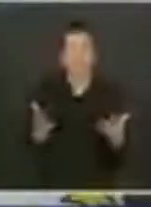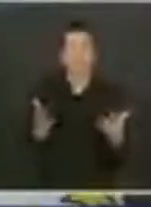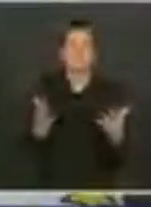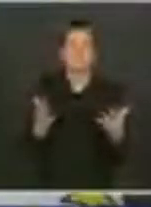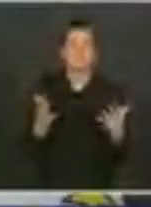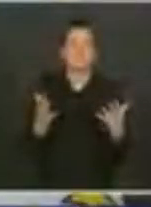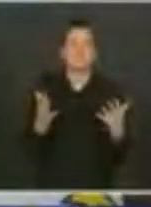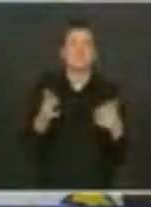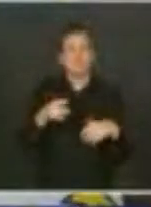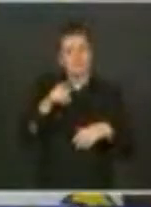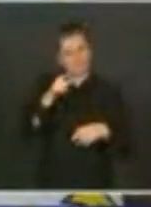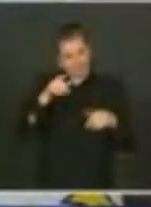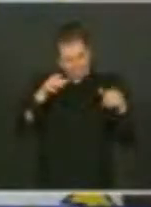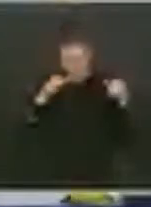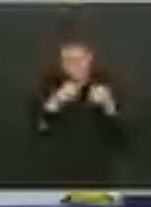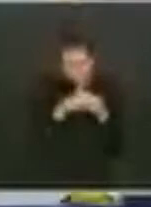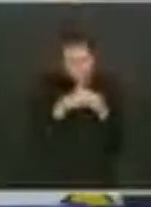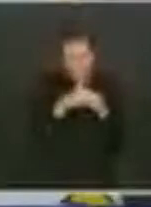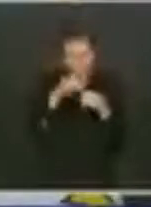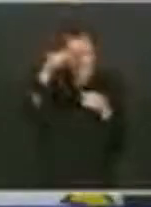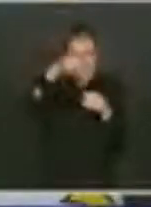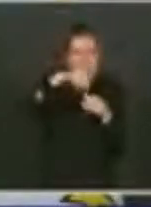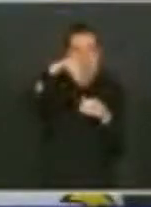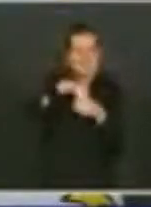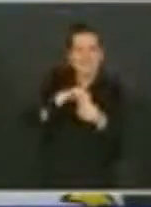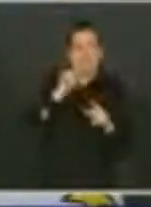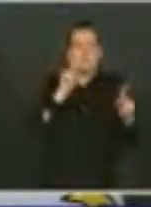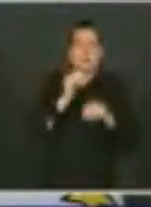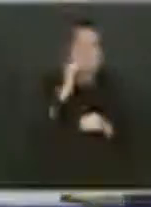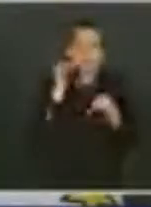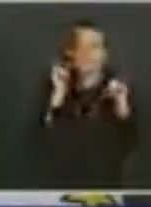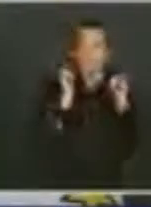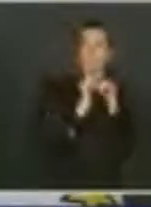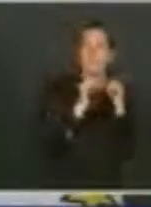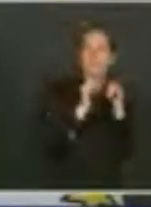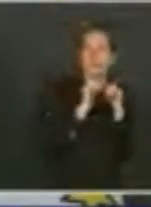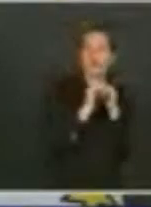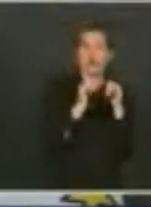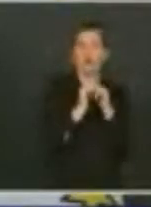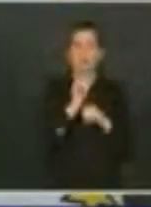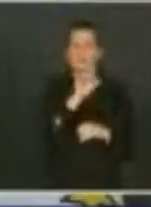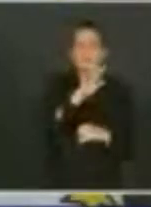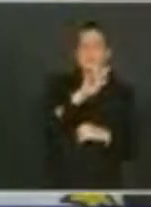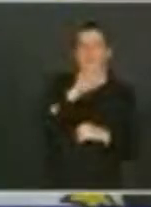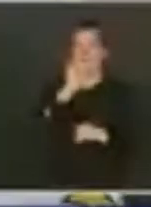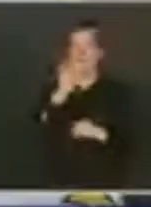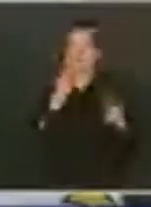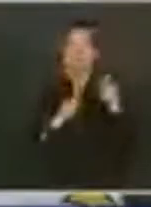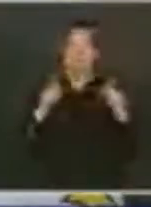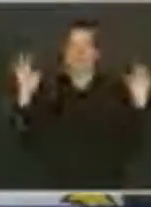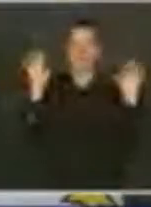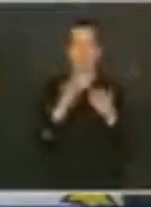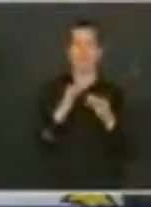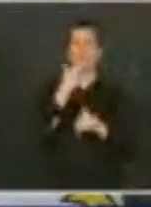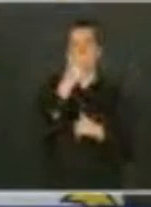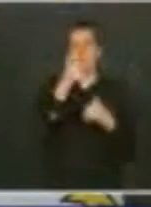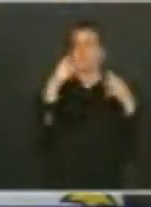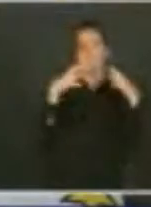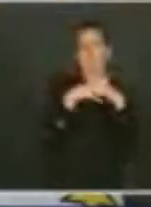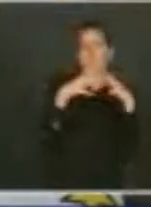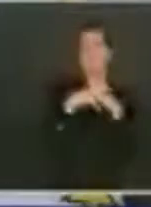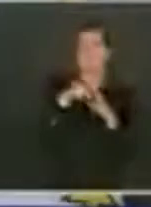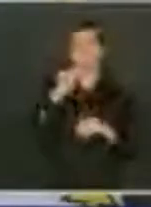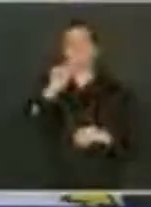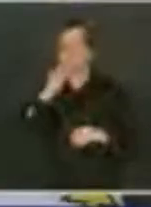informal gatherings. 6 or 7 people coming over watching football, just all of us just not taking